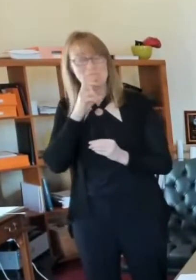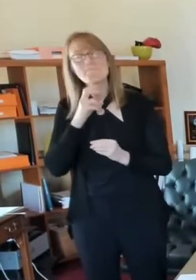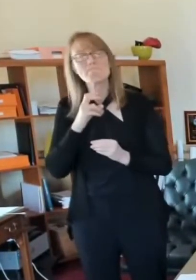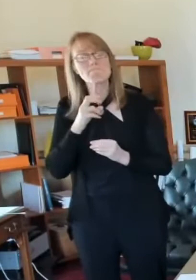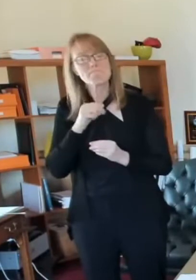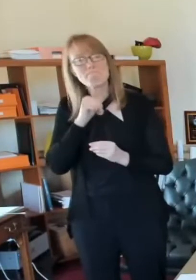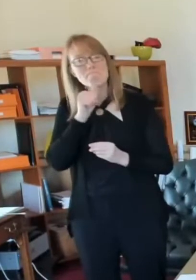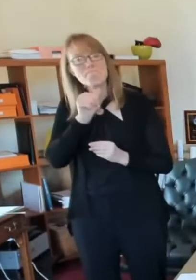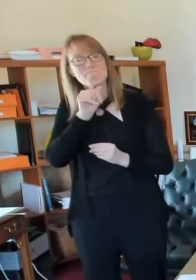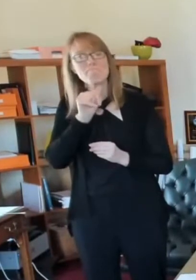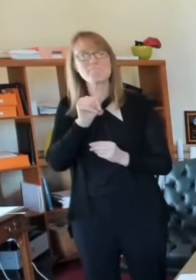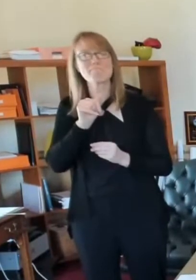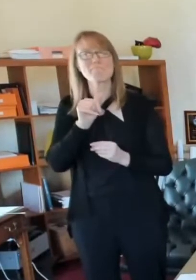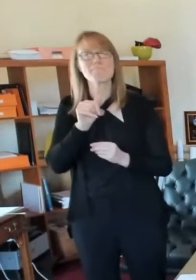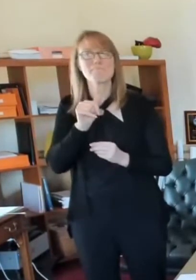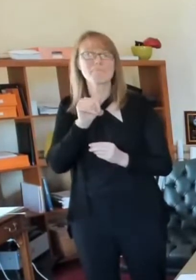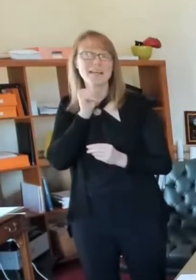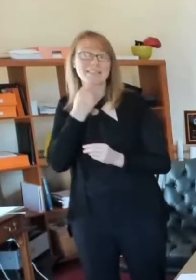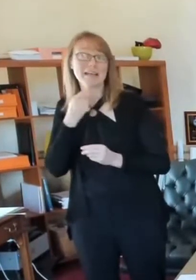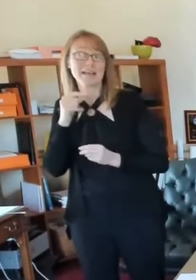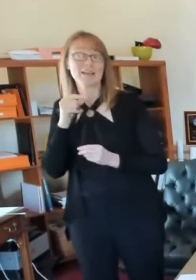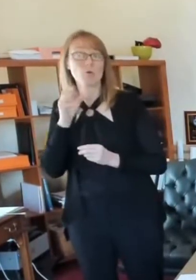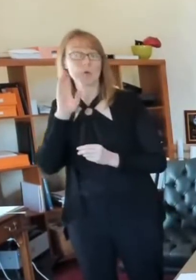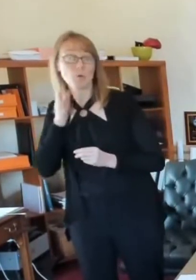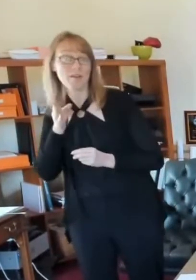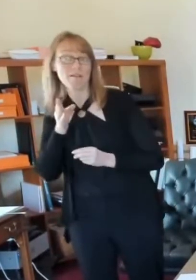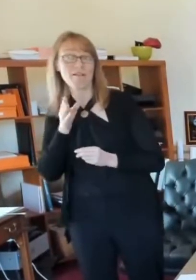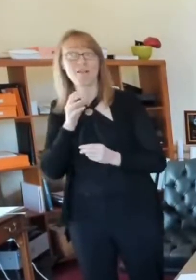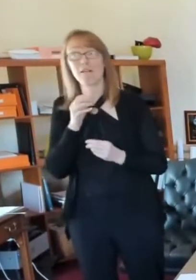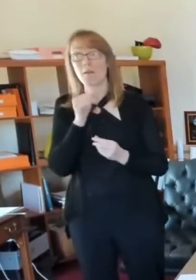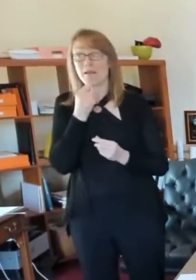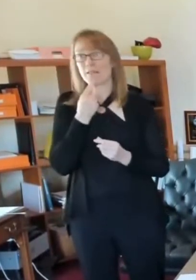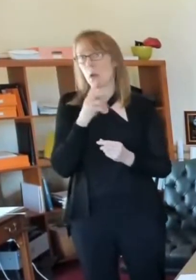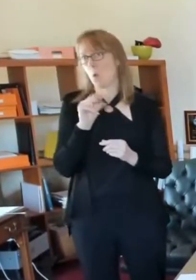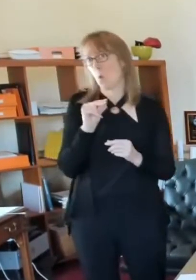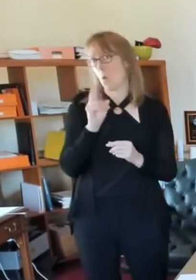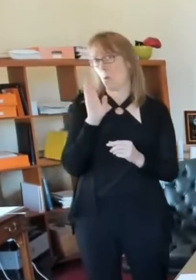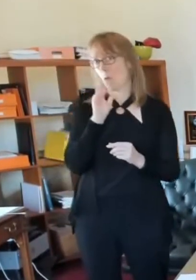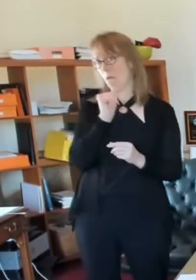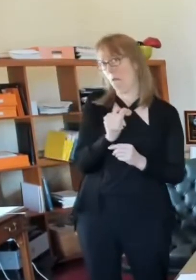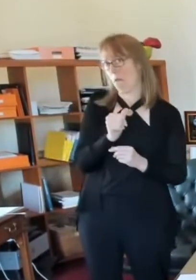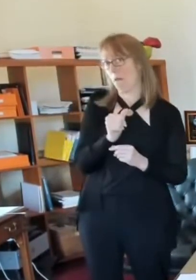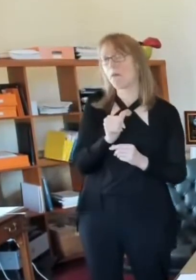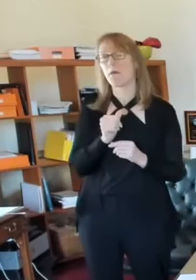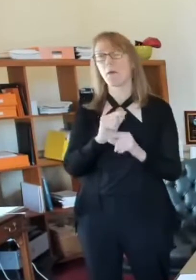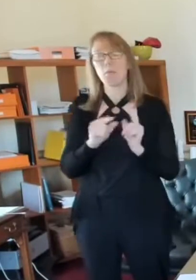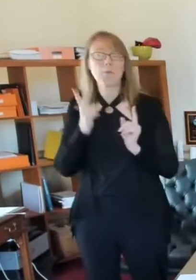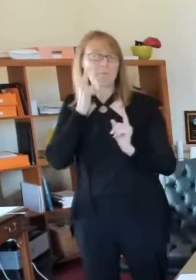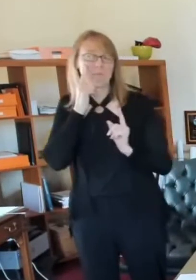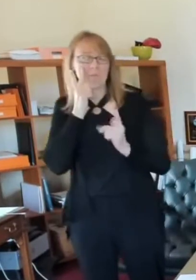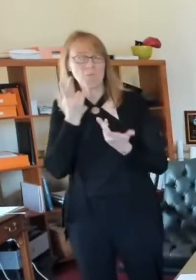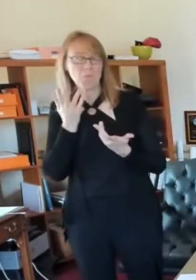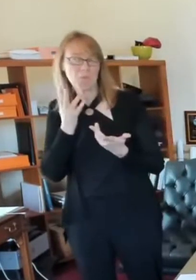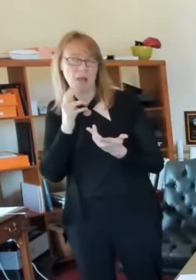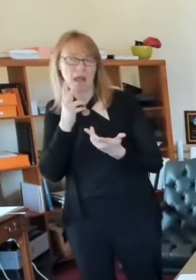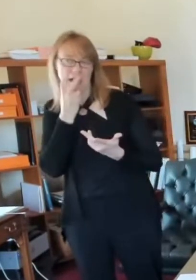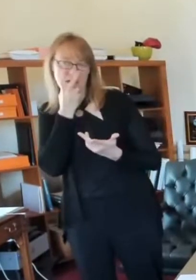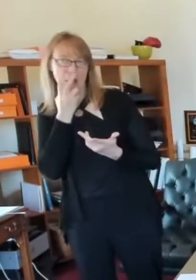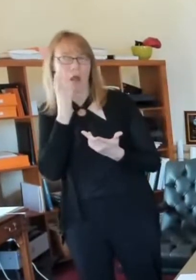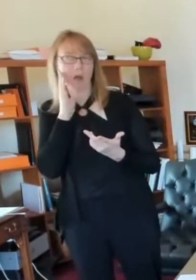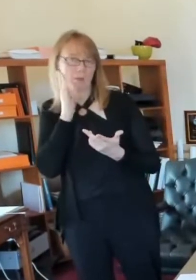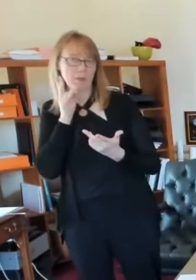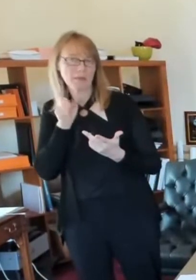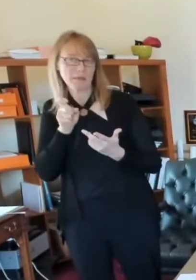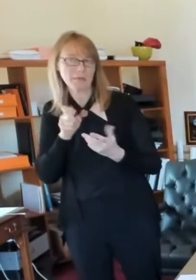us think about doing that. Kenneth notes that over the weekend, the state of Missouri reported 5,000 new cases in a